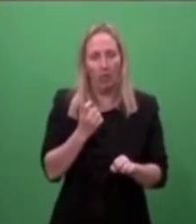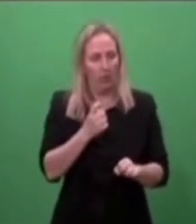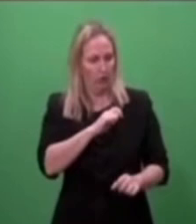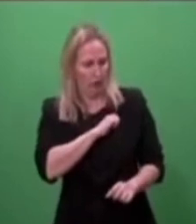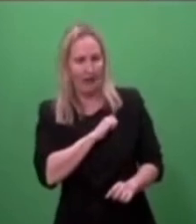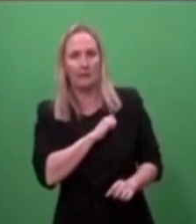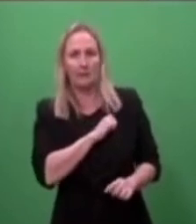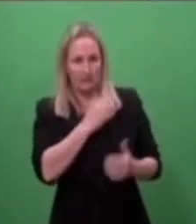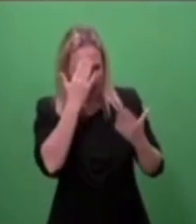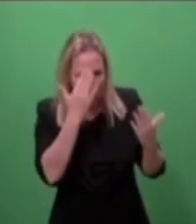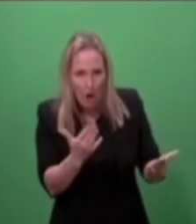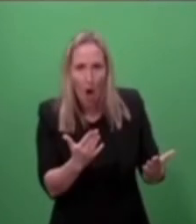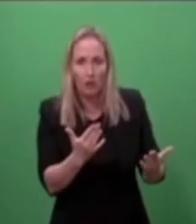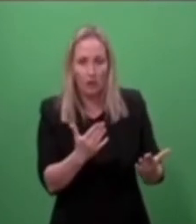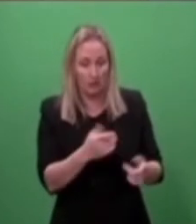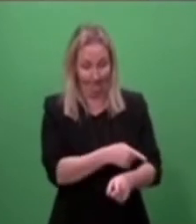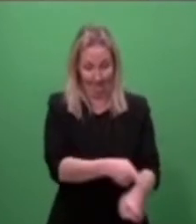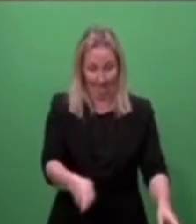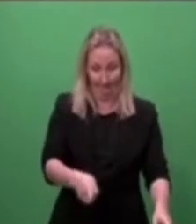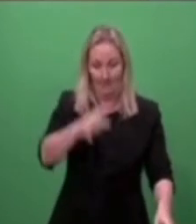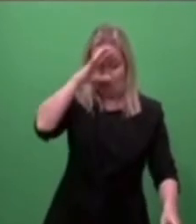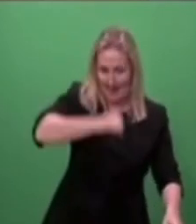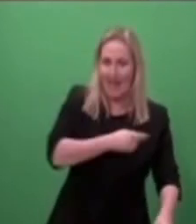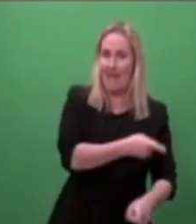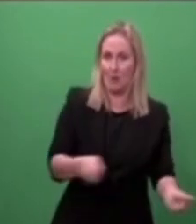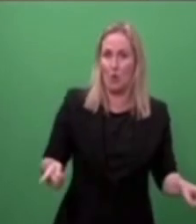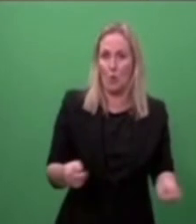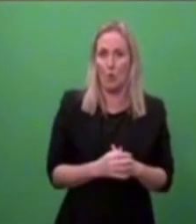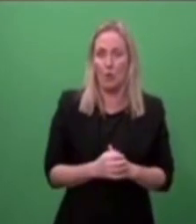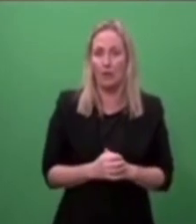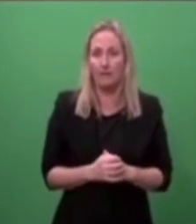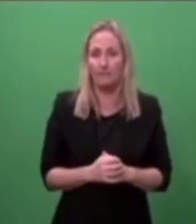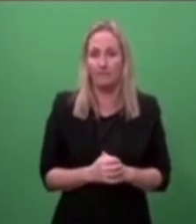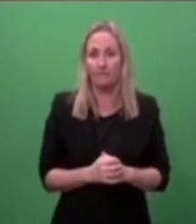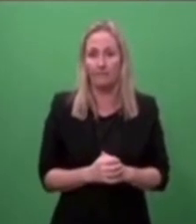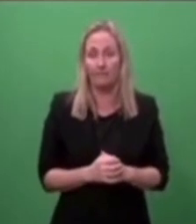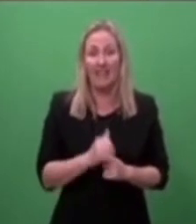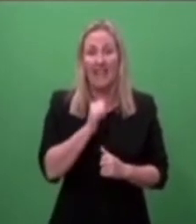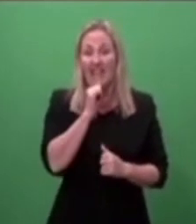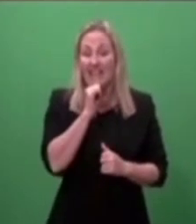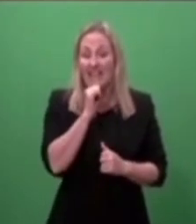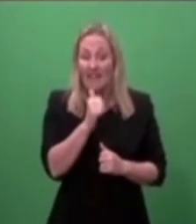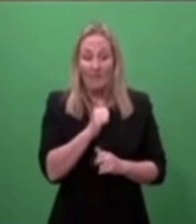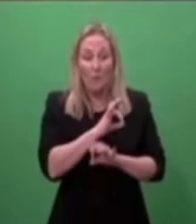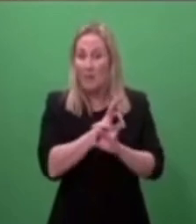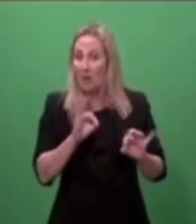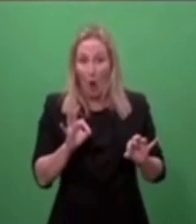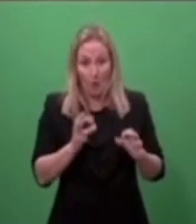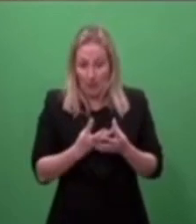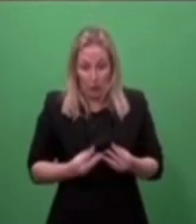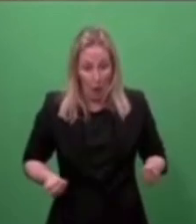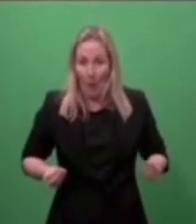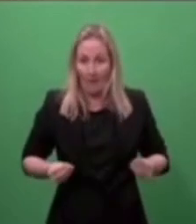will address it immediately. To not do so is unacceptable.